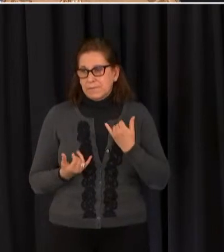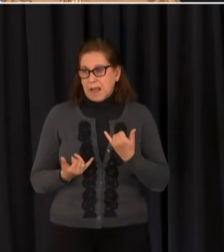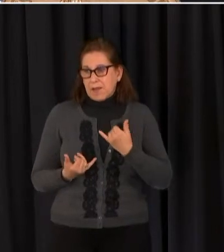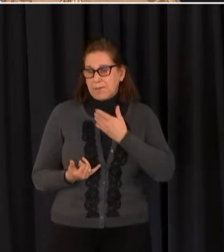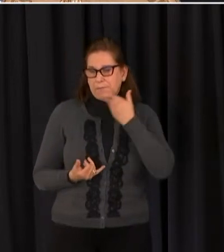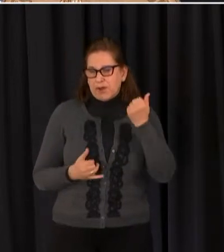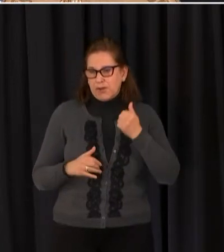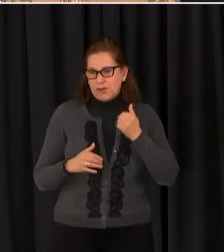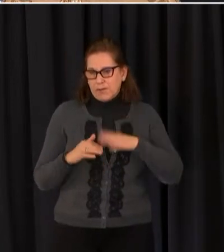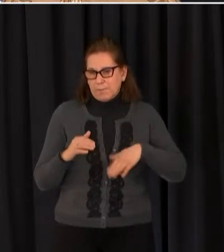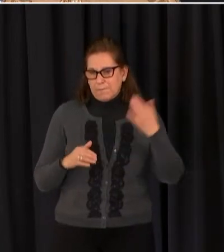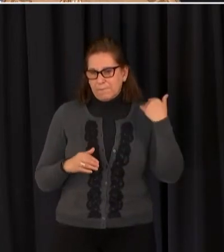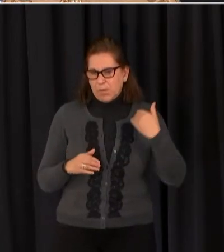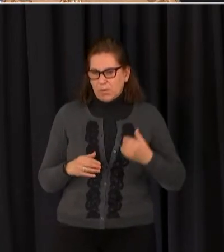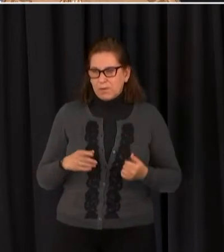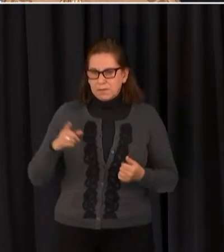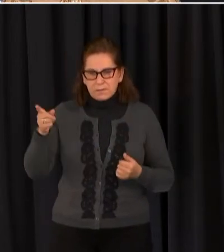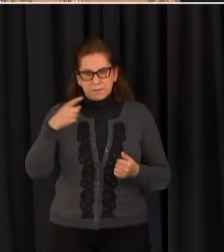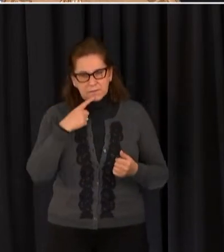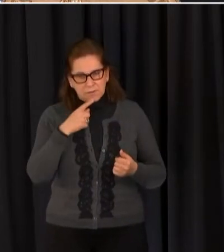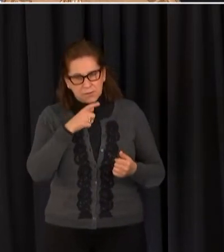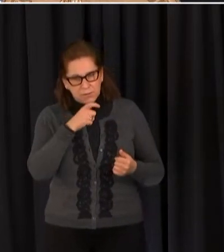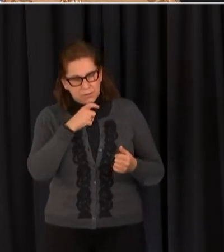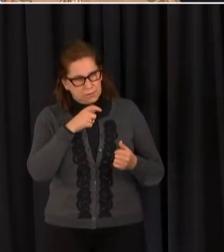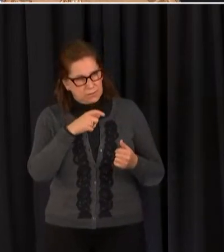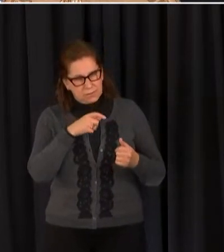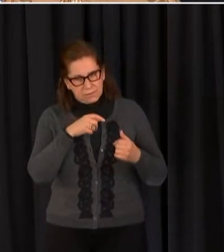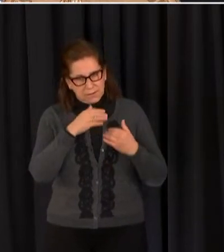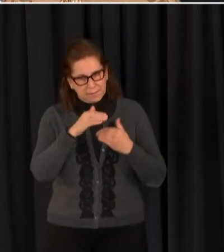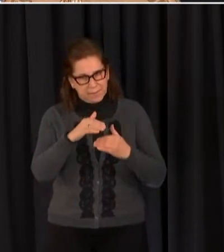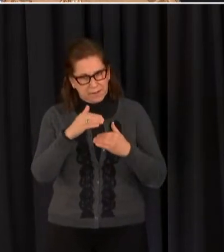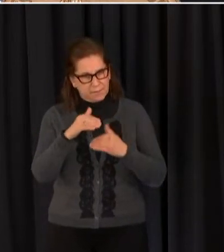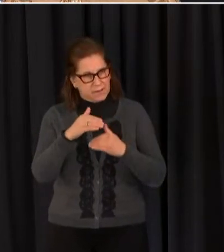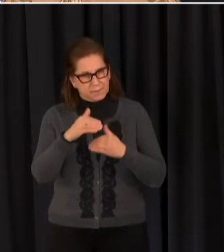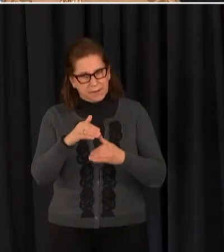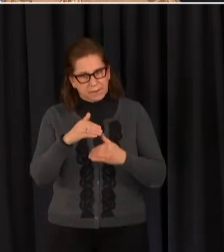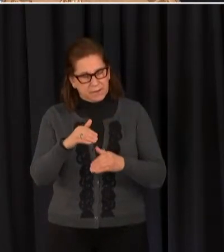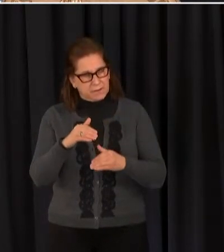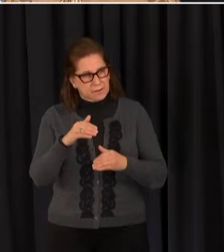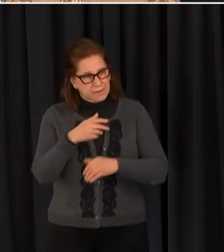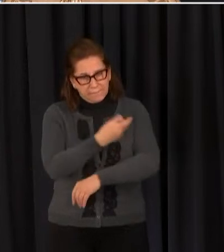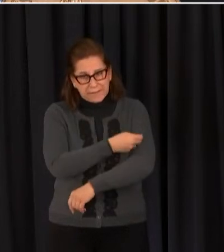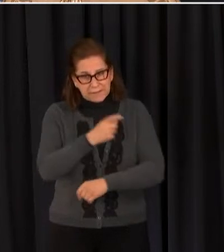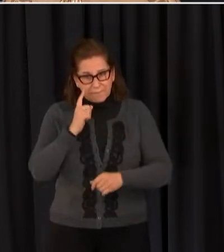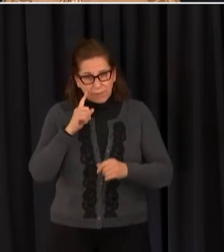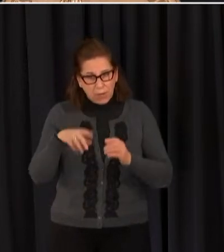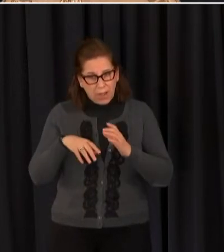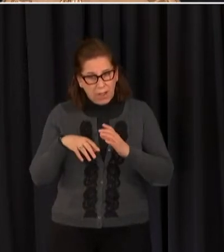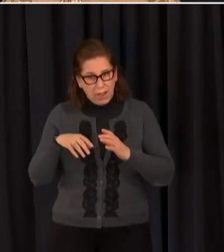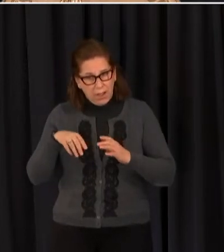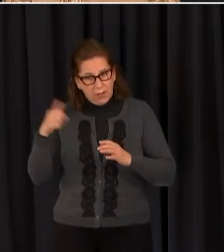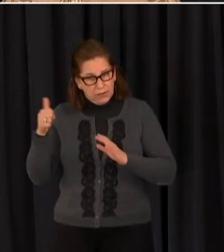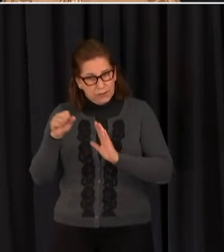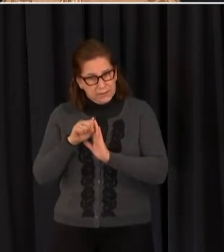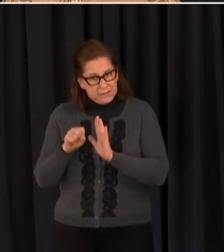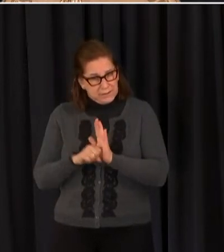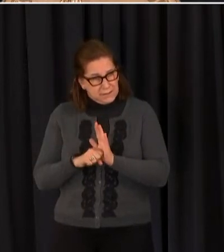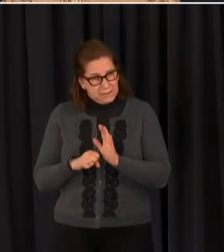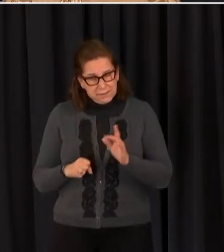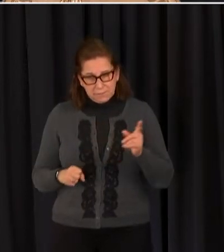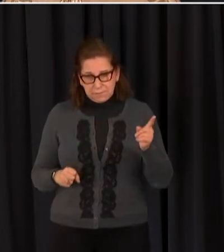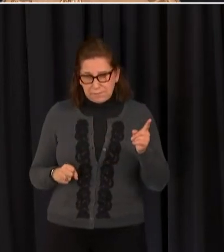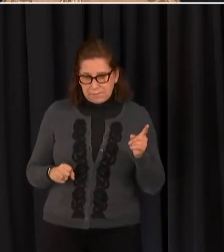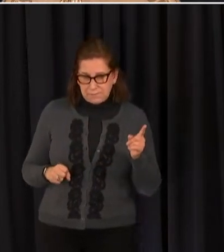will you continue to limit the doses for out-of-state essential workers to 10%? I believe that was what. Yes. We're still,